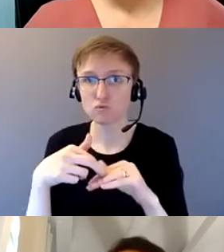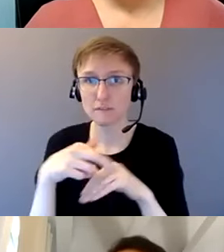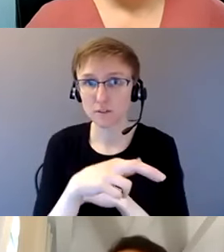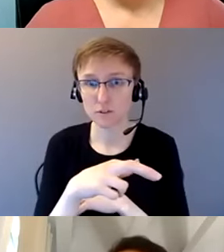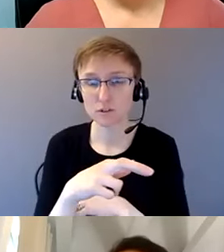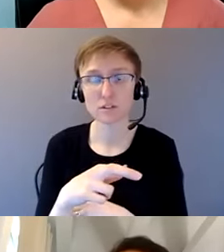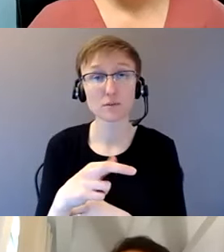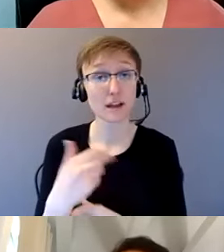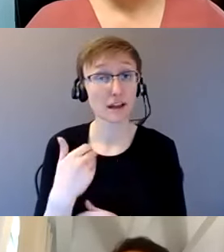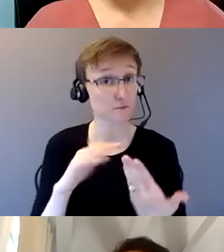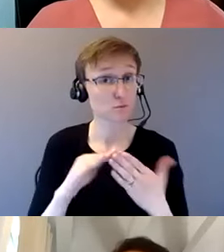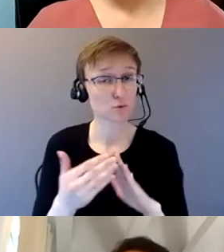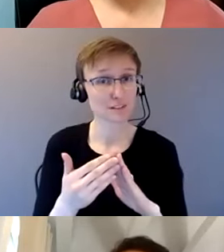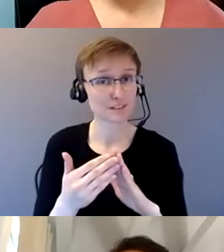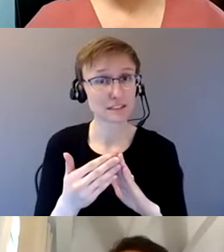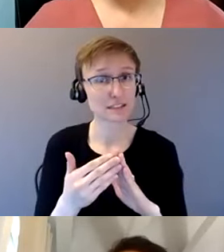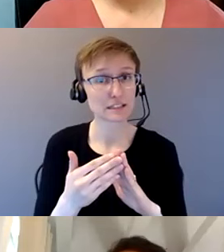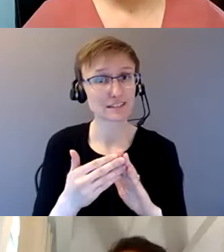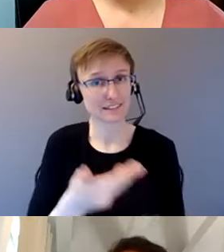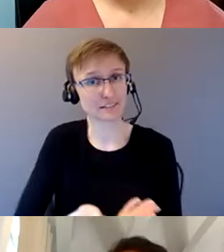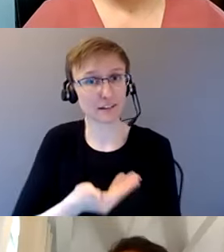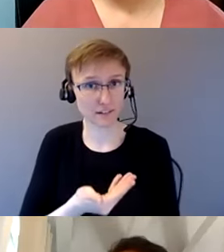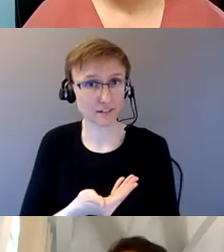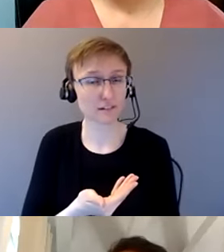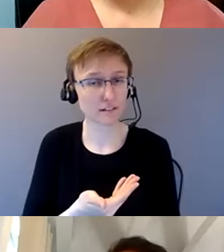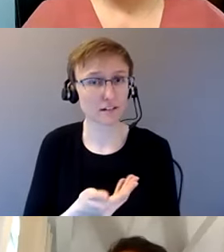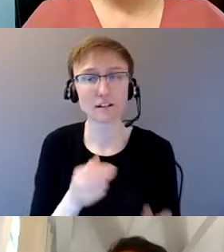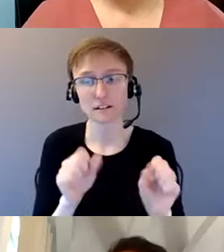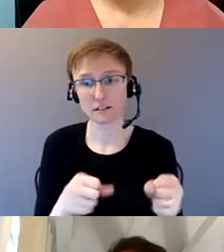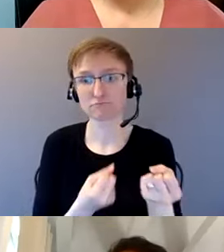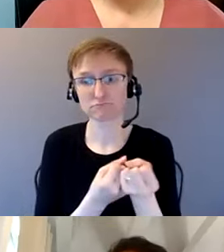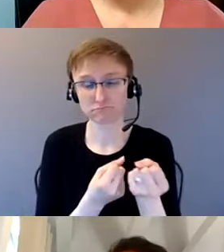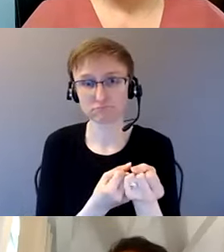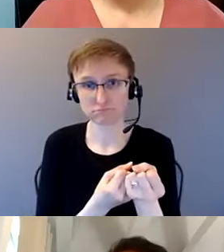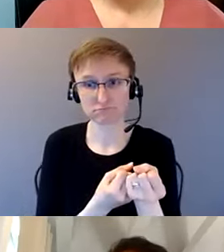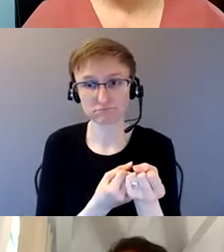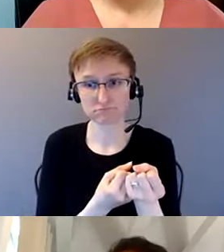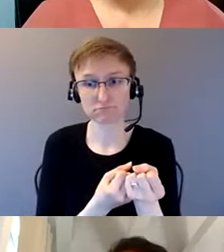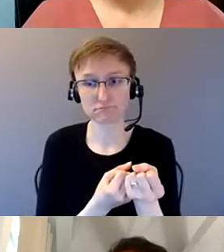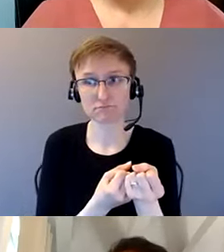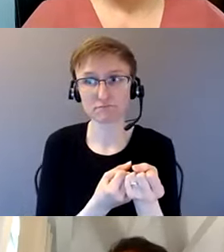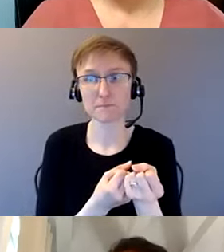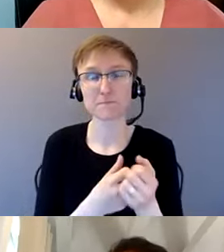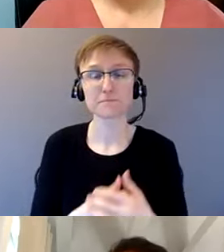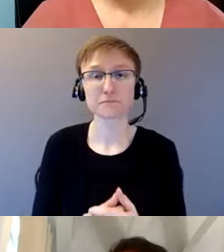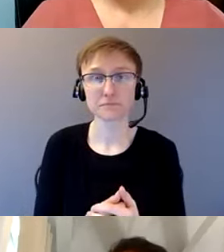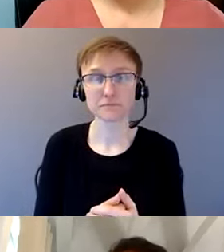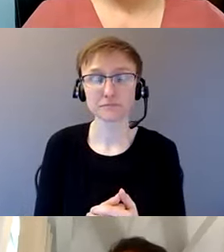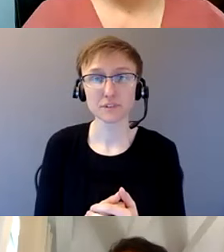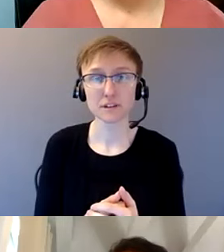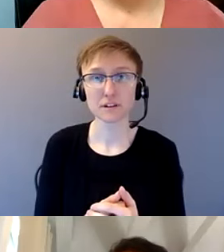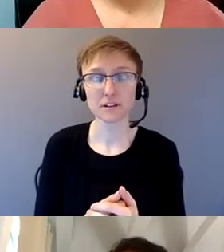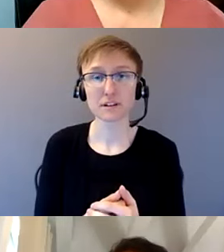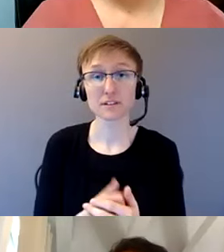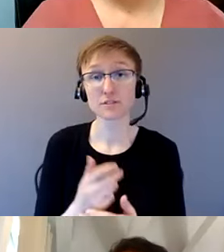intake that will support with that, as well as from the hospital. We also get our referrals